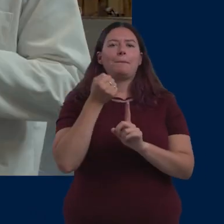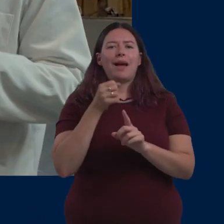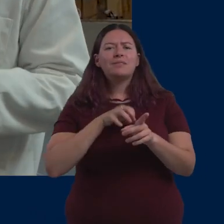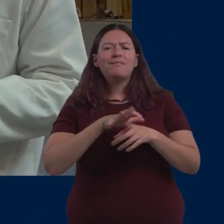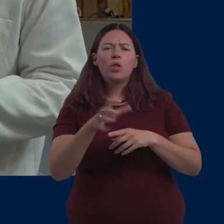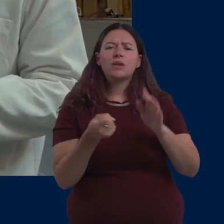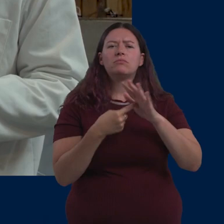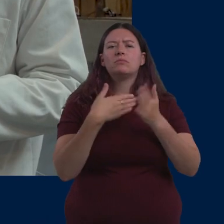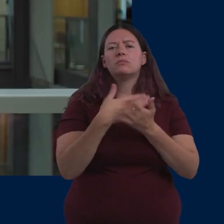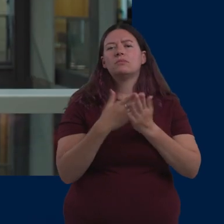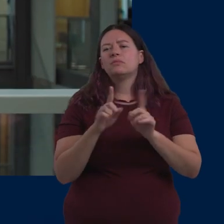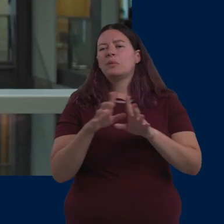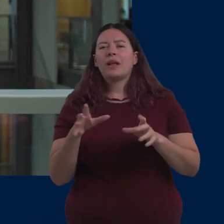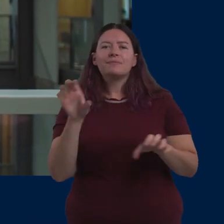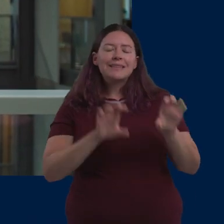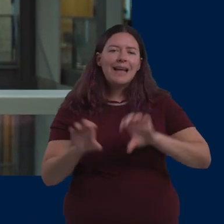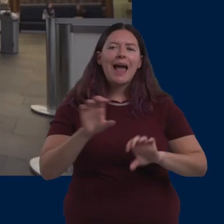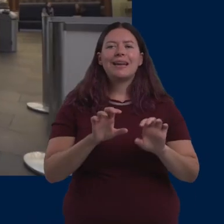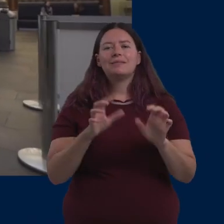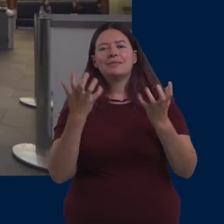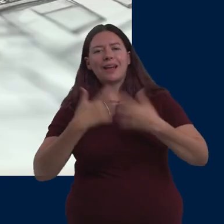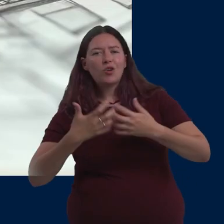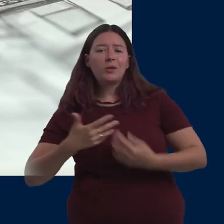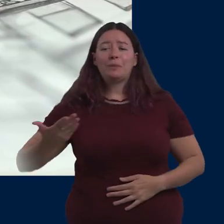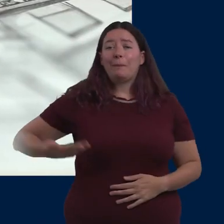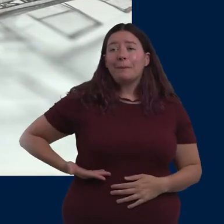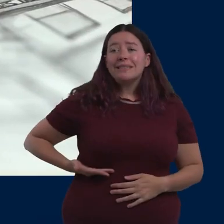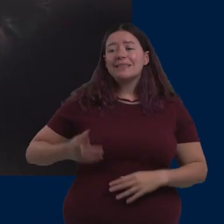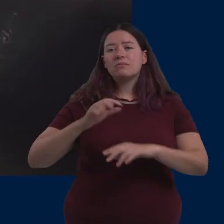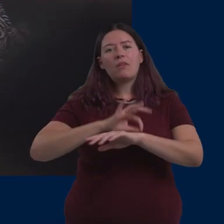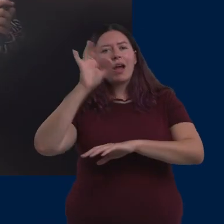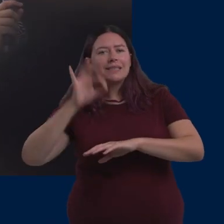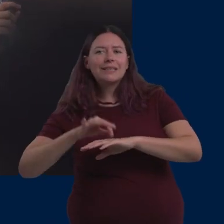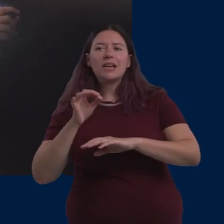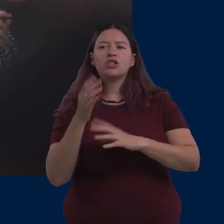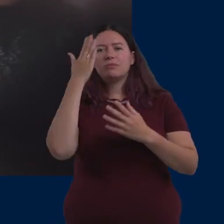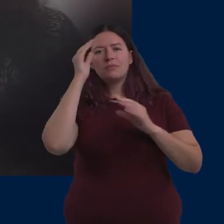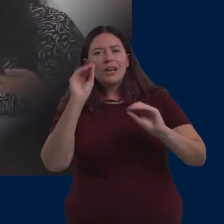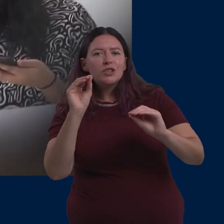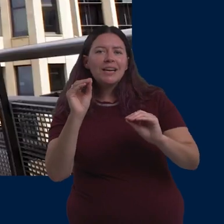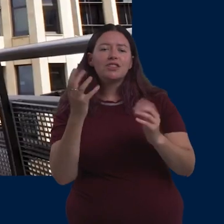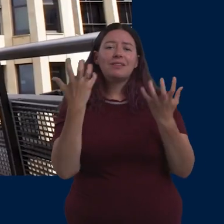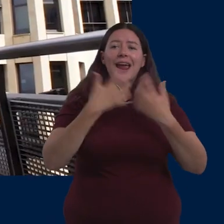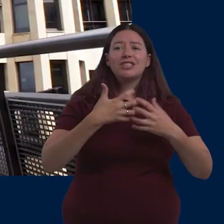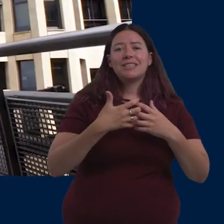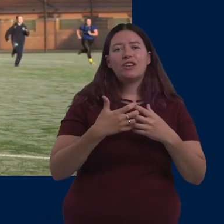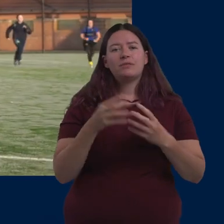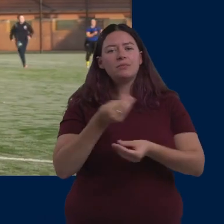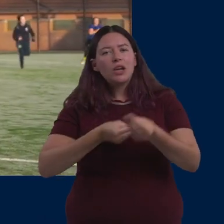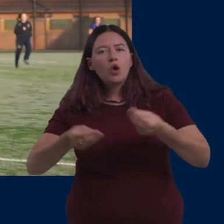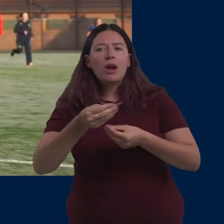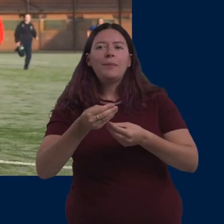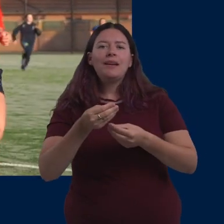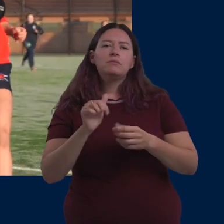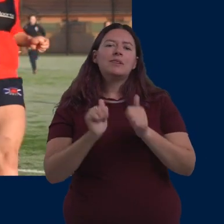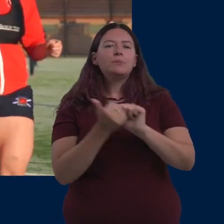sectors including science, technology, business, architecture, education, engineering, the economy, and